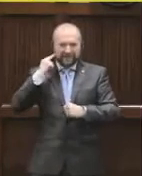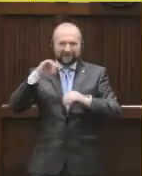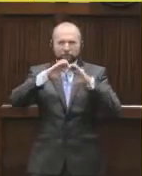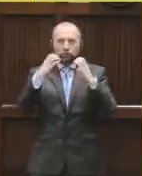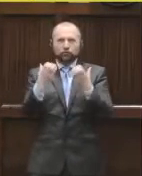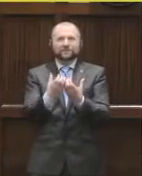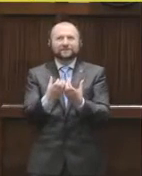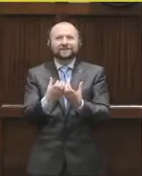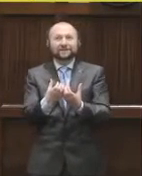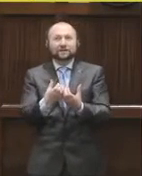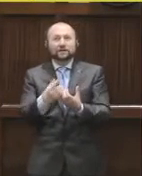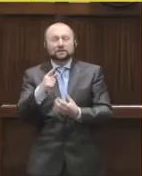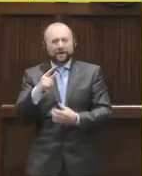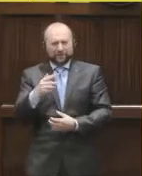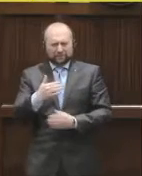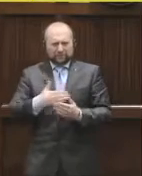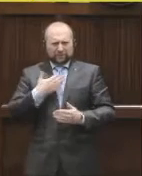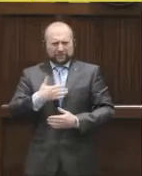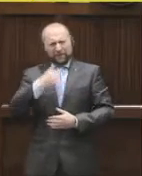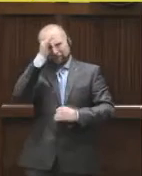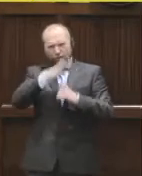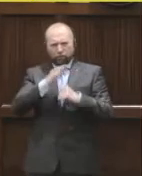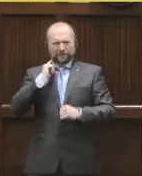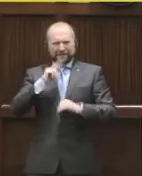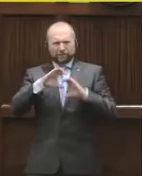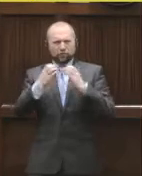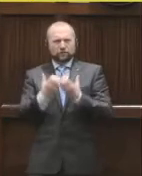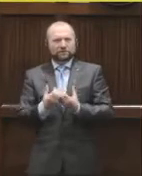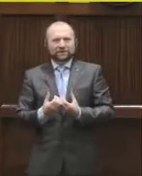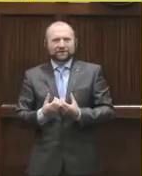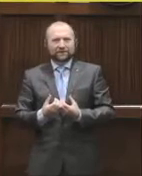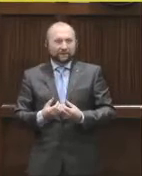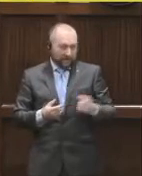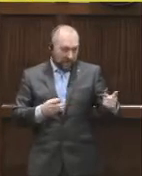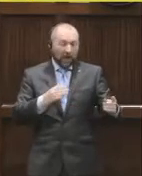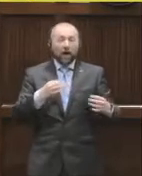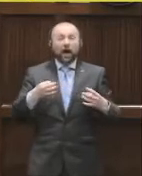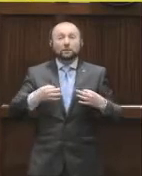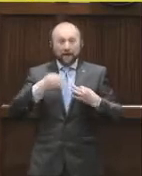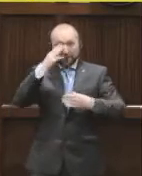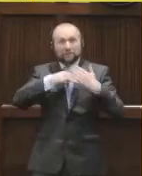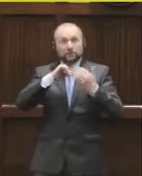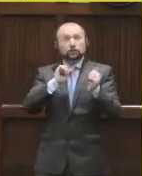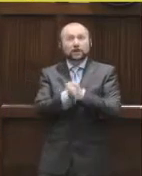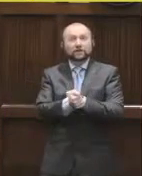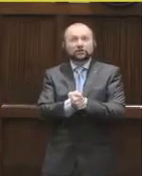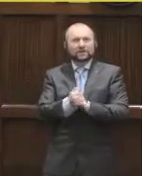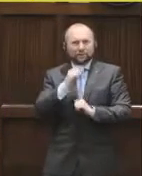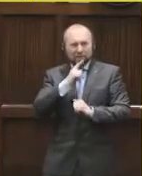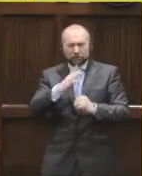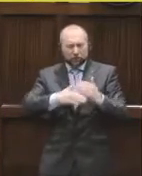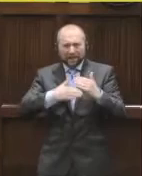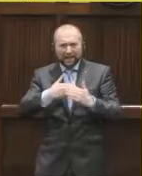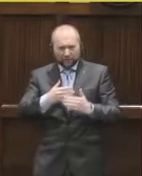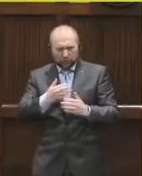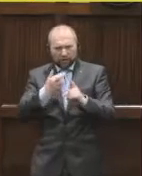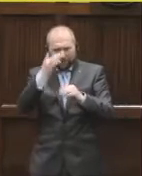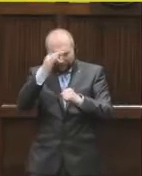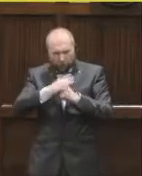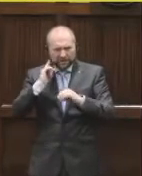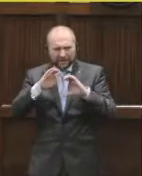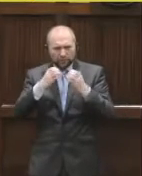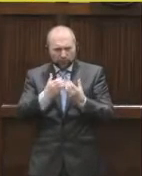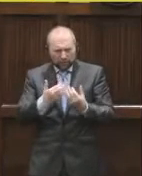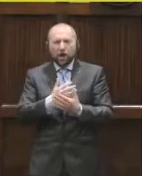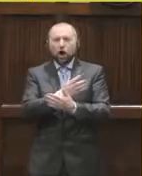I'm delighted that the Minister is changing that, because that's too narrow. The whole country needs to recognise sign language, and I'm